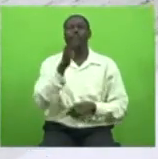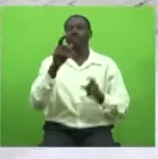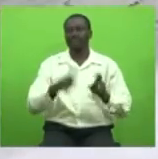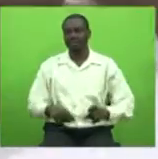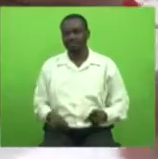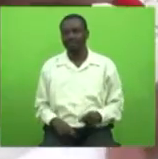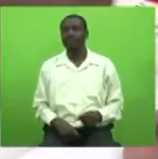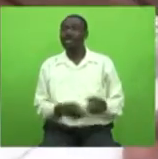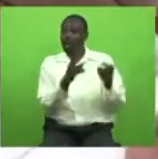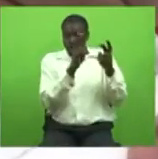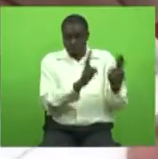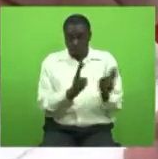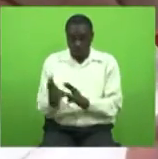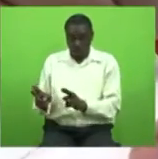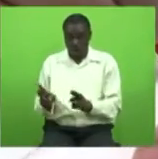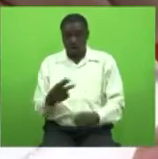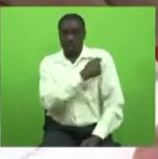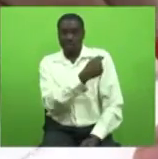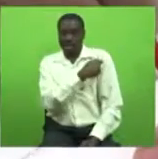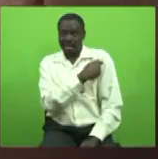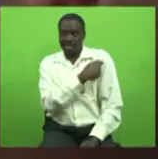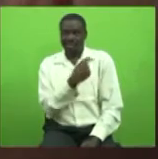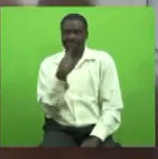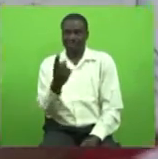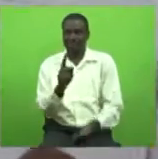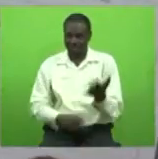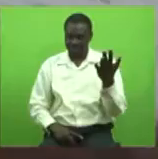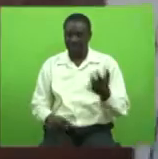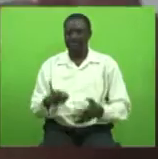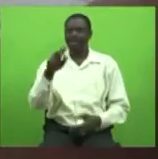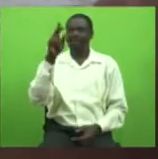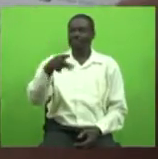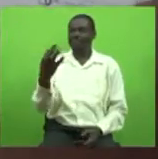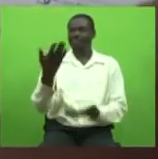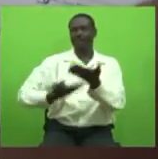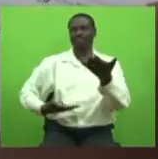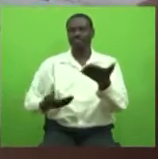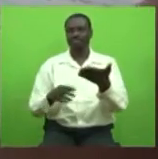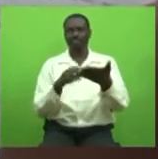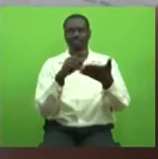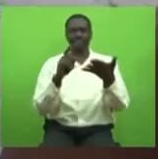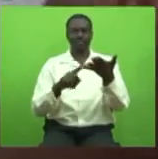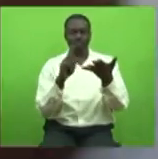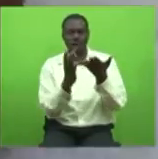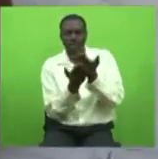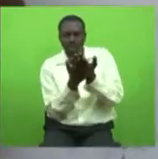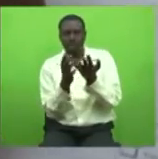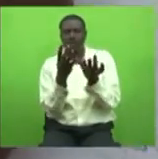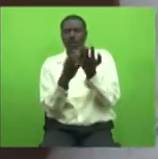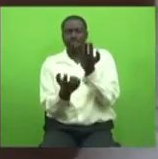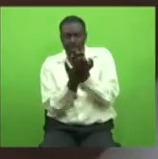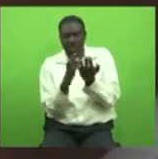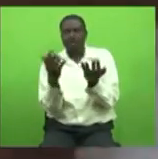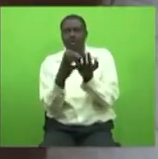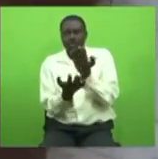and the record is usually done in 2 booklets. The first booklet is the post-rape care booklet,